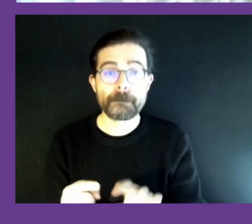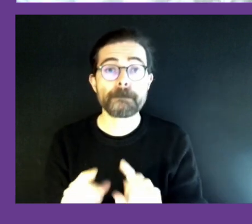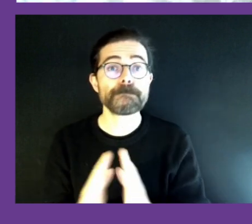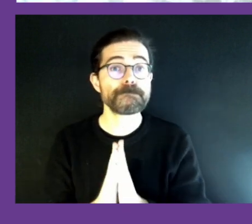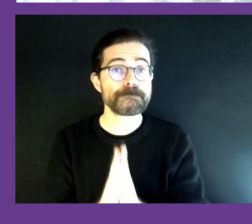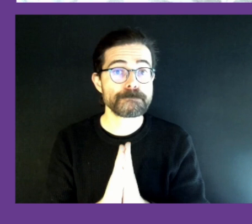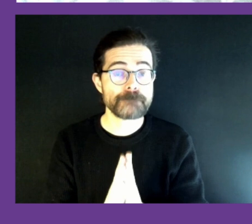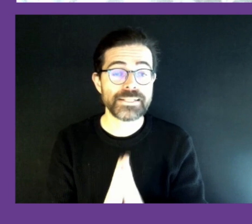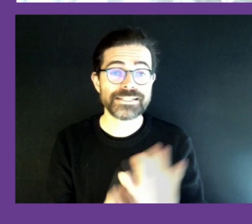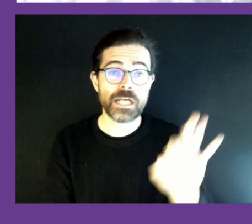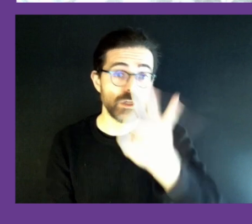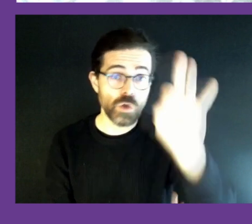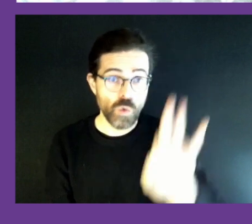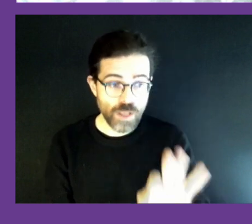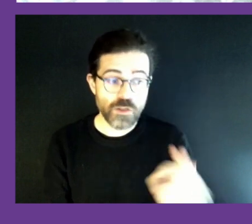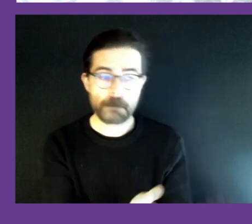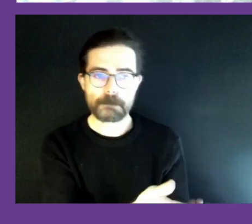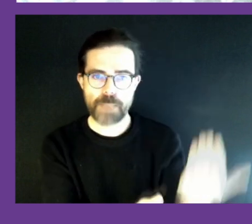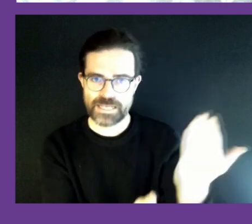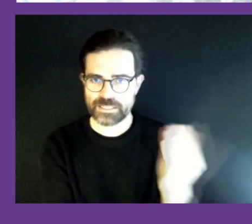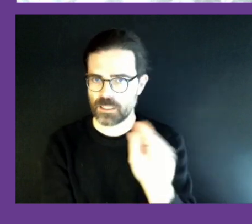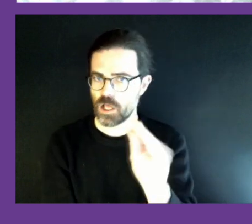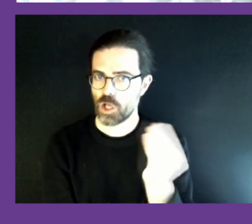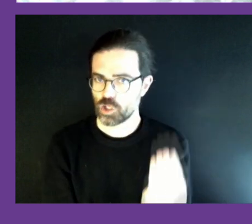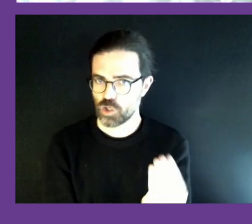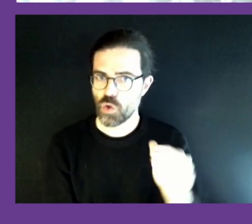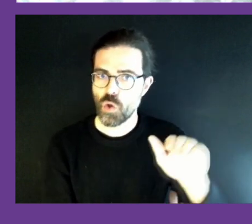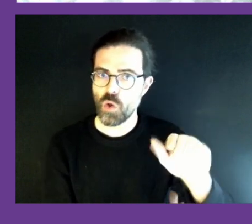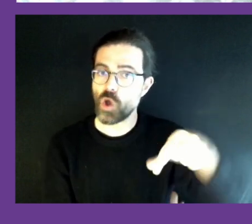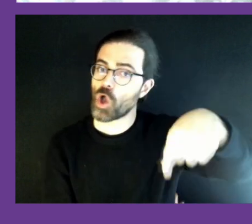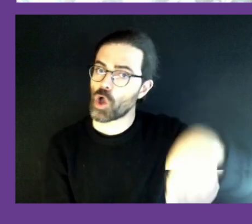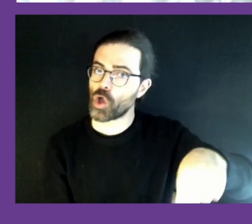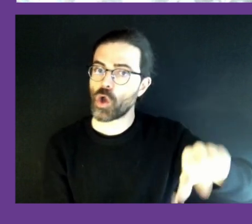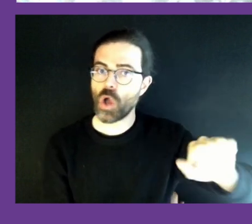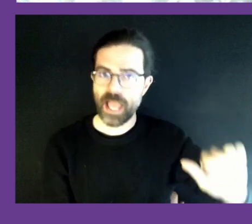questions, really use the Q&A, as we might get distracted from the chat.